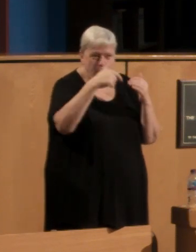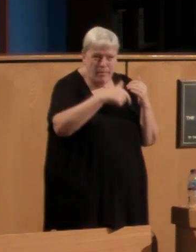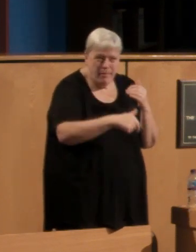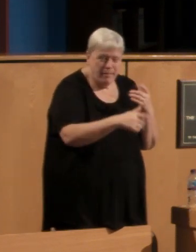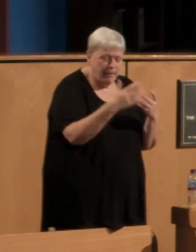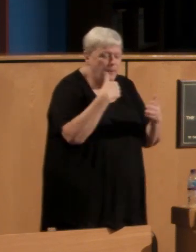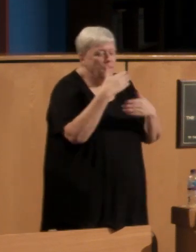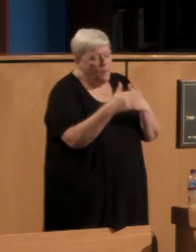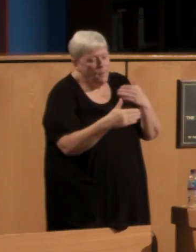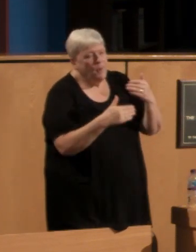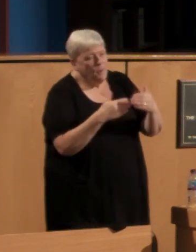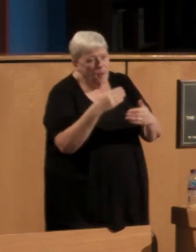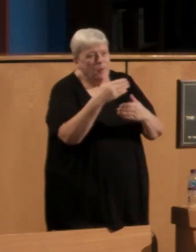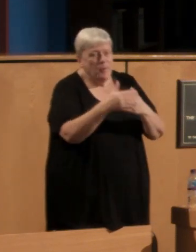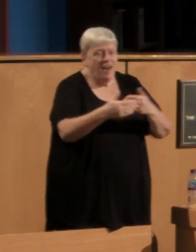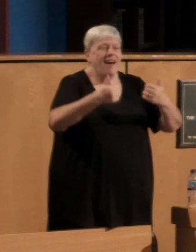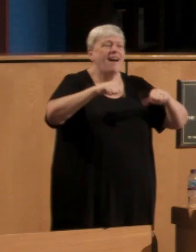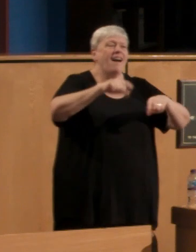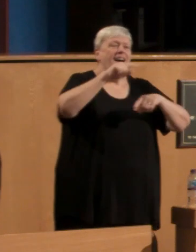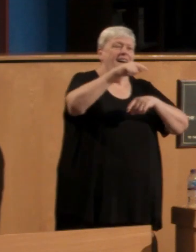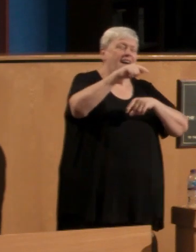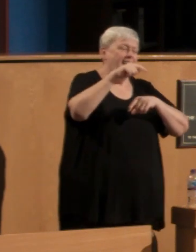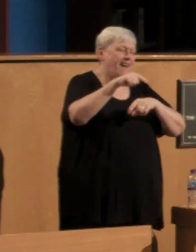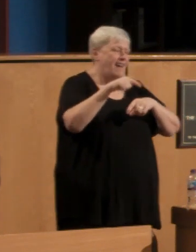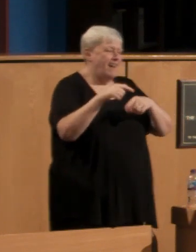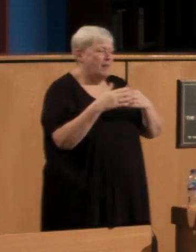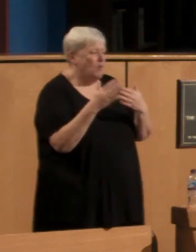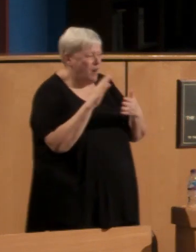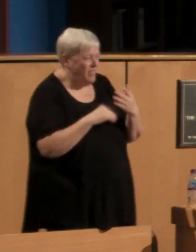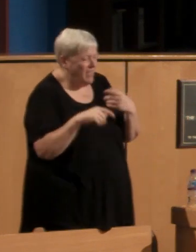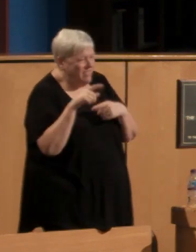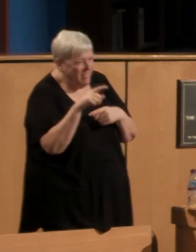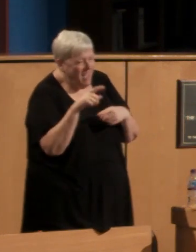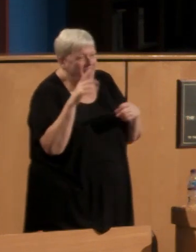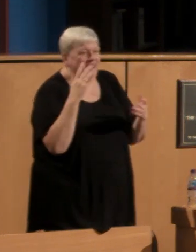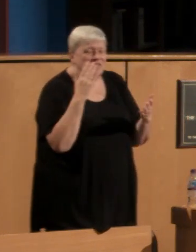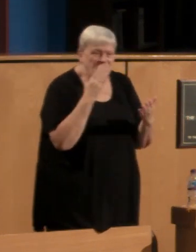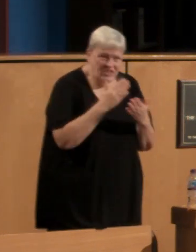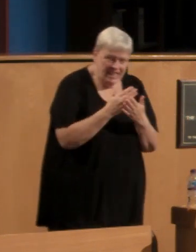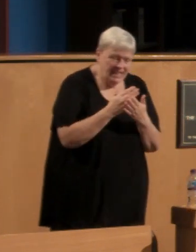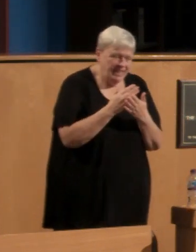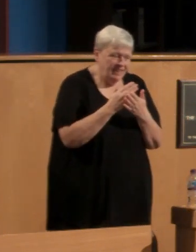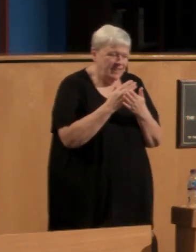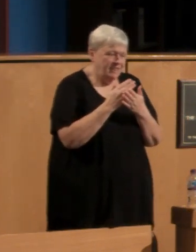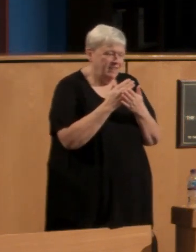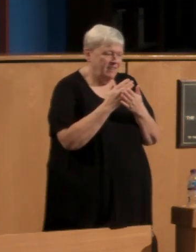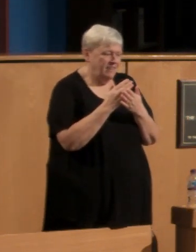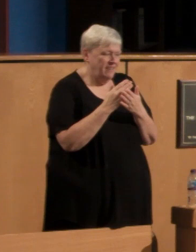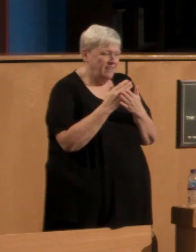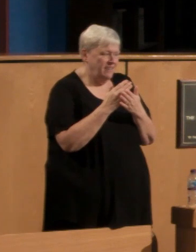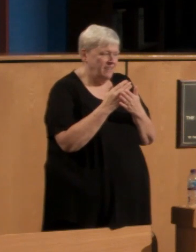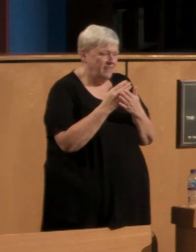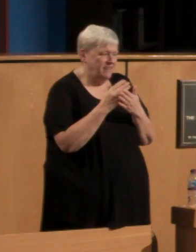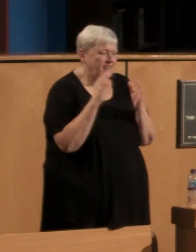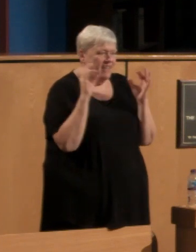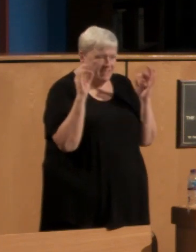have depth, and they're at the same time more than that, and exactly fulfilling the trope, and exactly